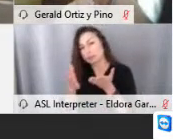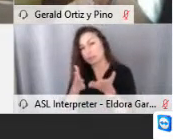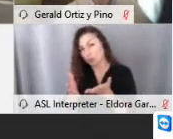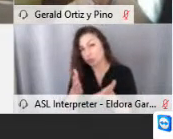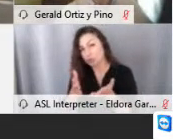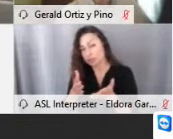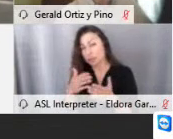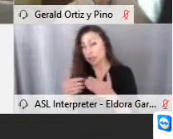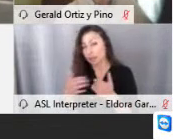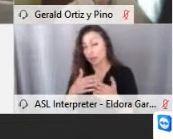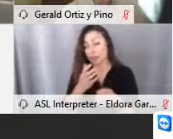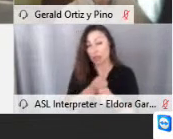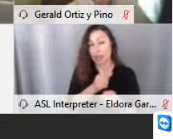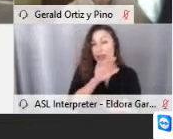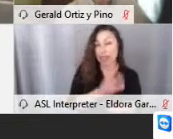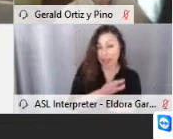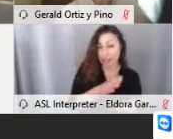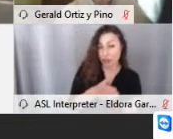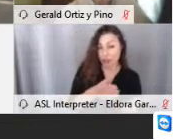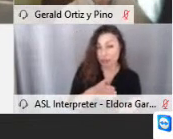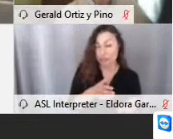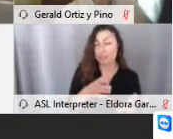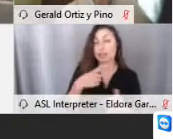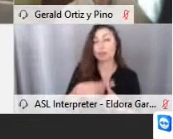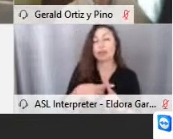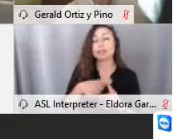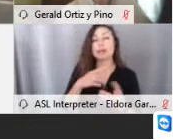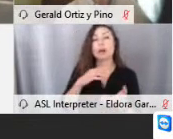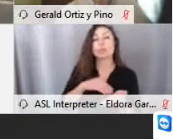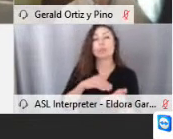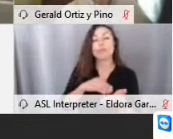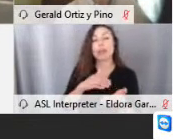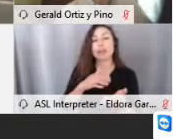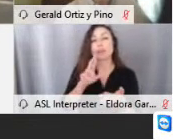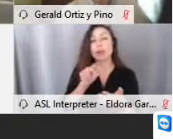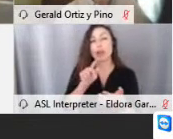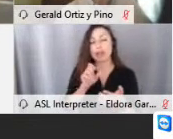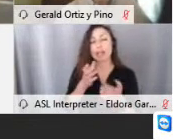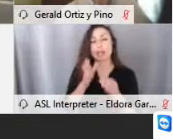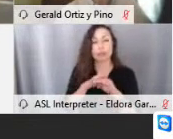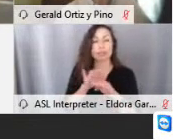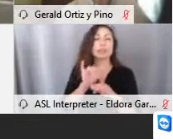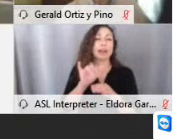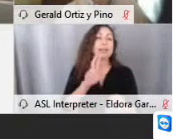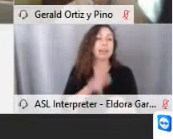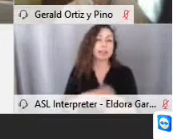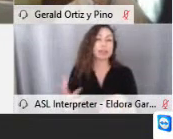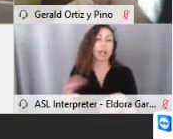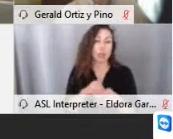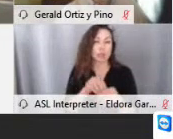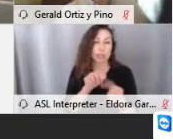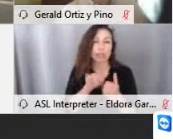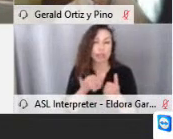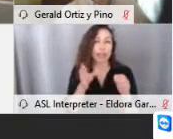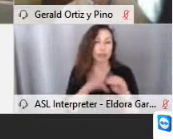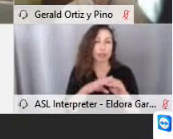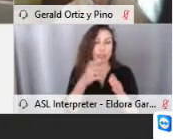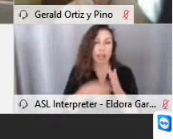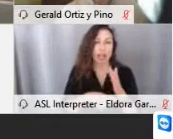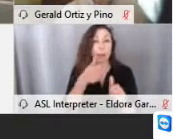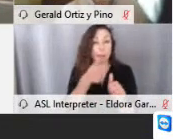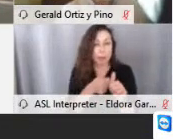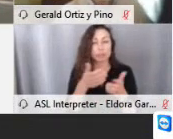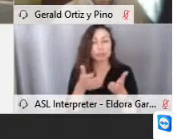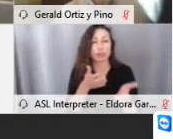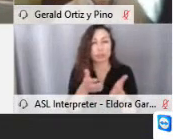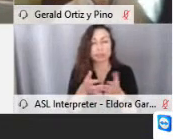services, even though they're getting less services. Also, the provider rate increases would naturally be included in that increase in cost per